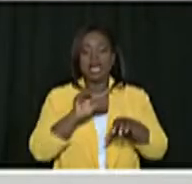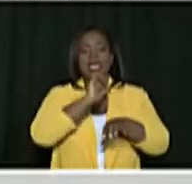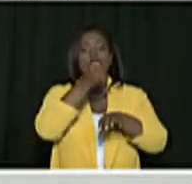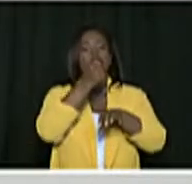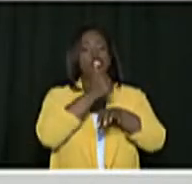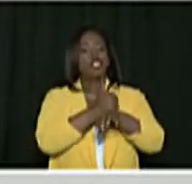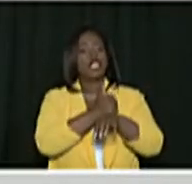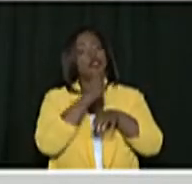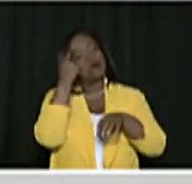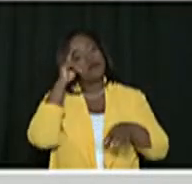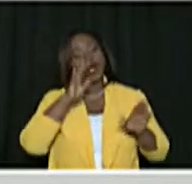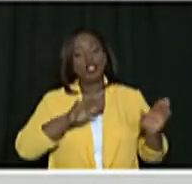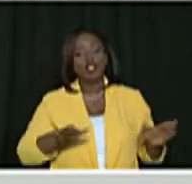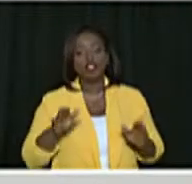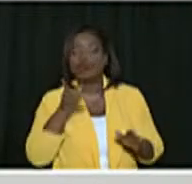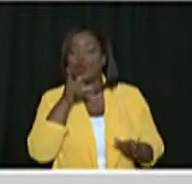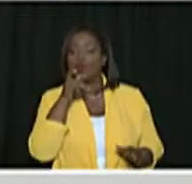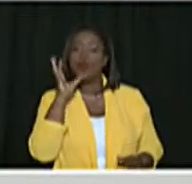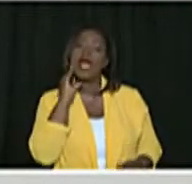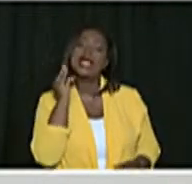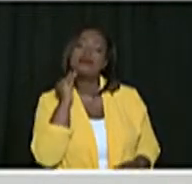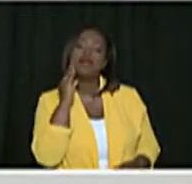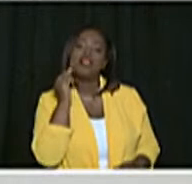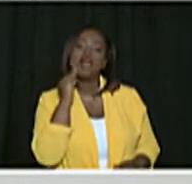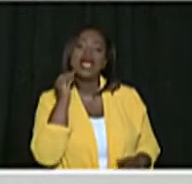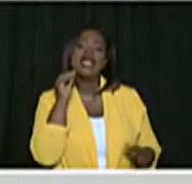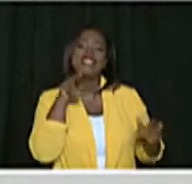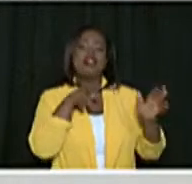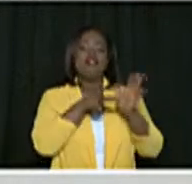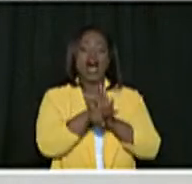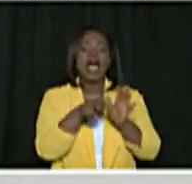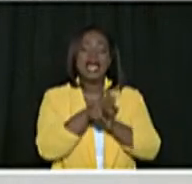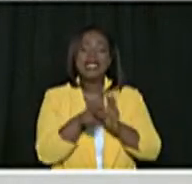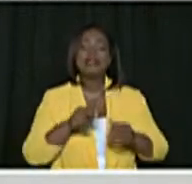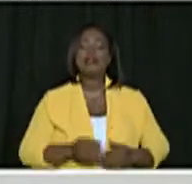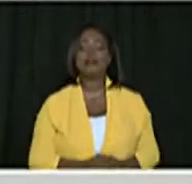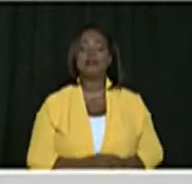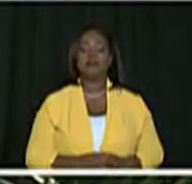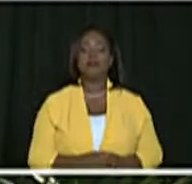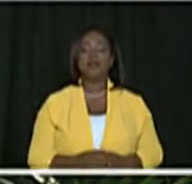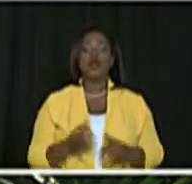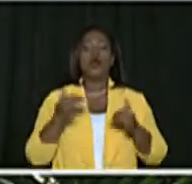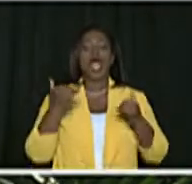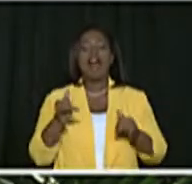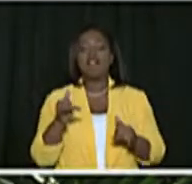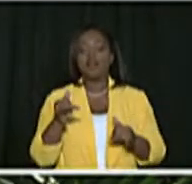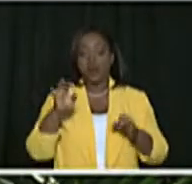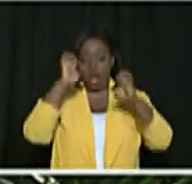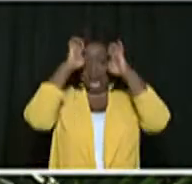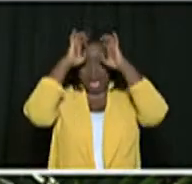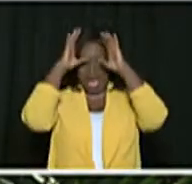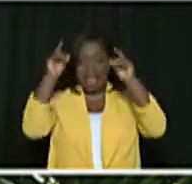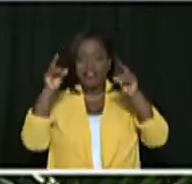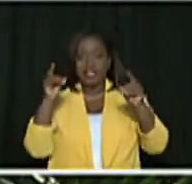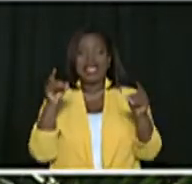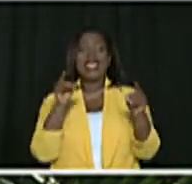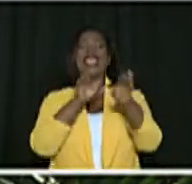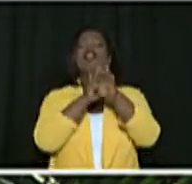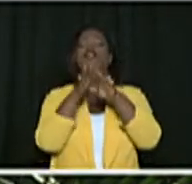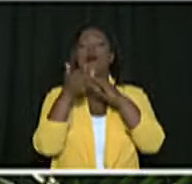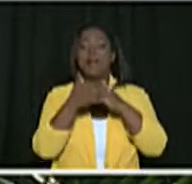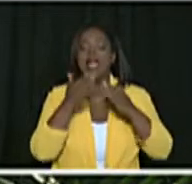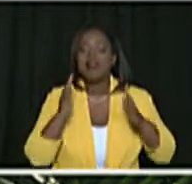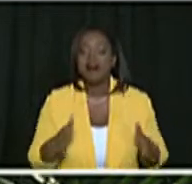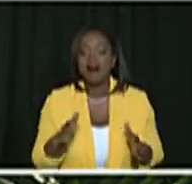violence. So essentially it is, and this is exactly part of what we're doing now, to re-educate Jamaicans, to re-educate